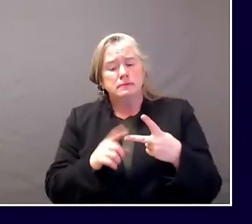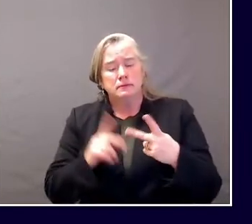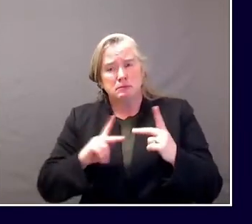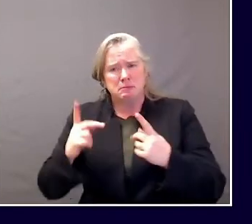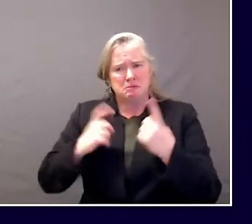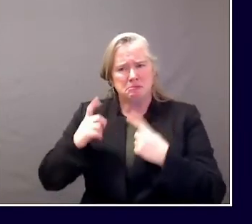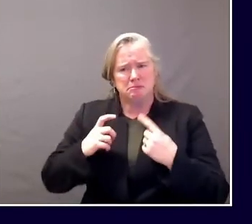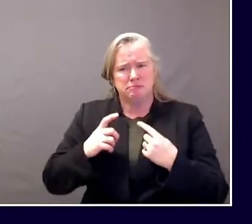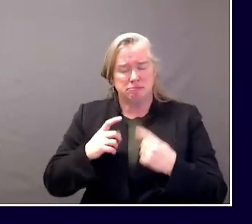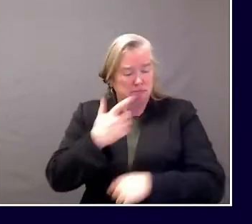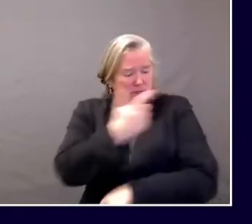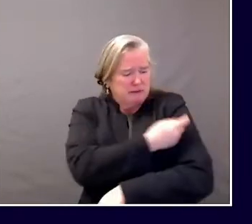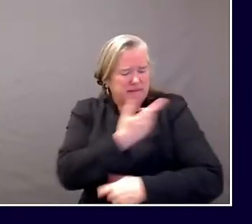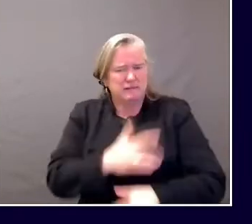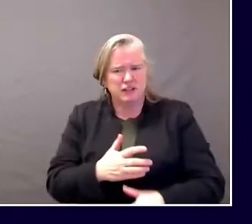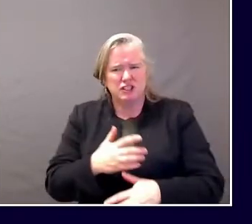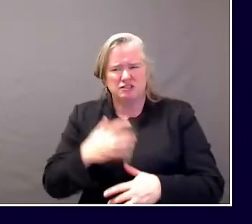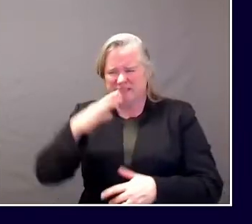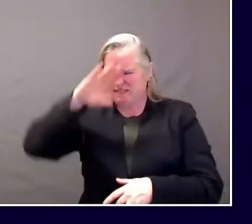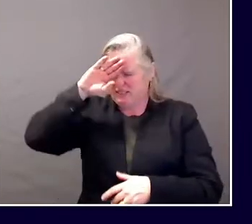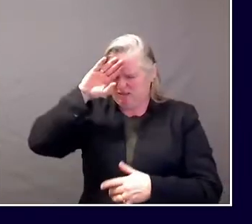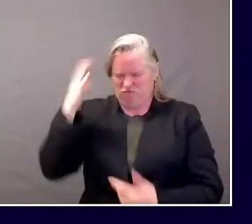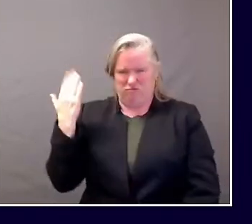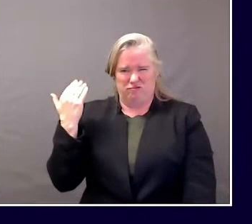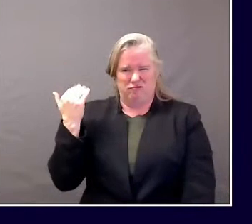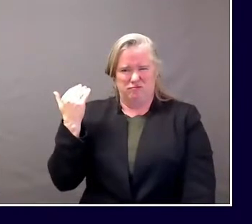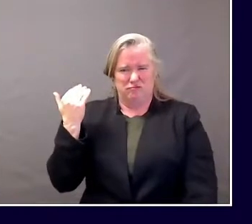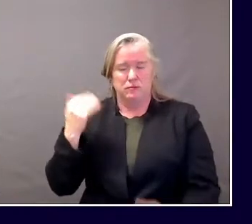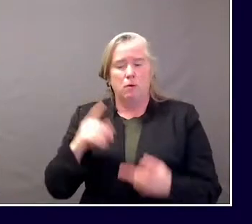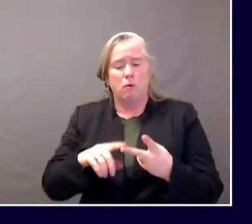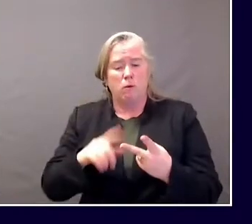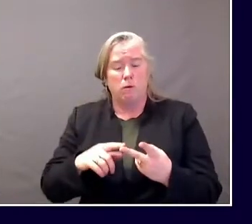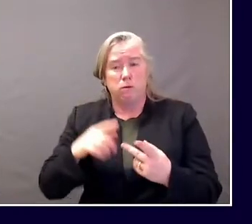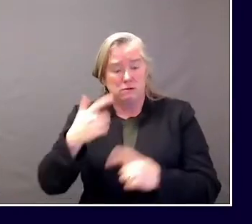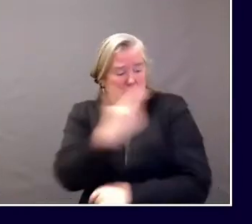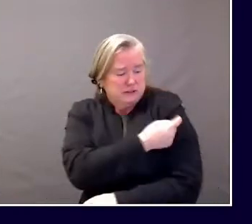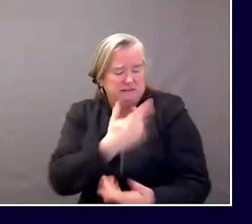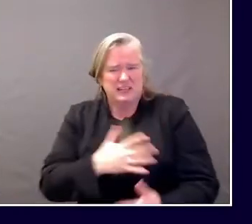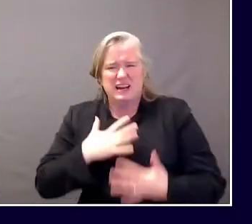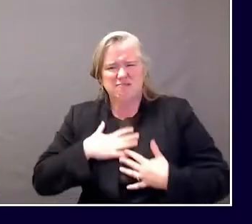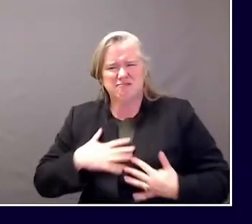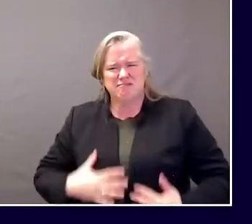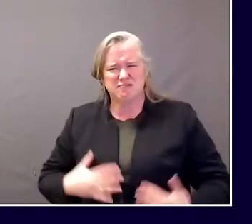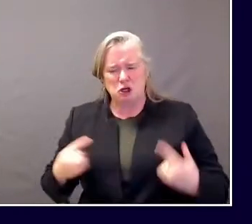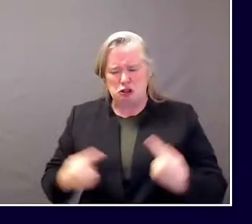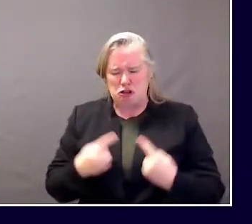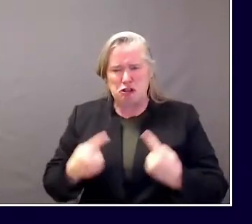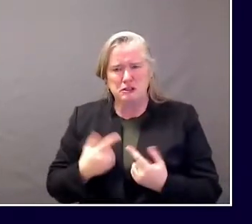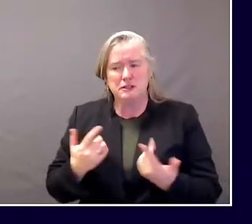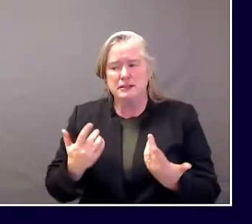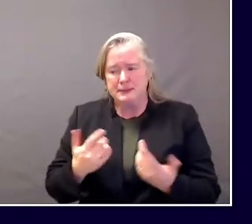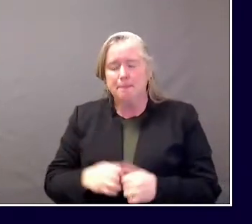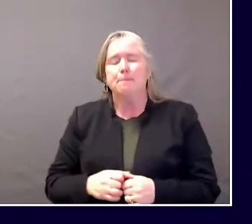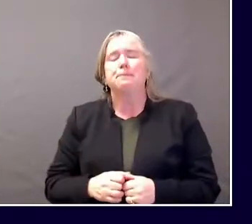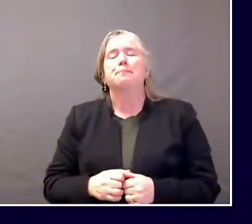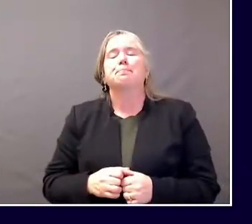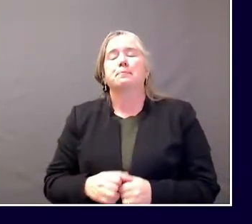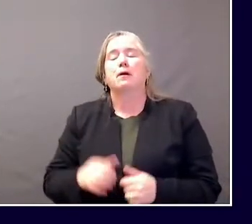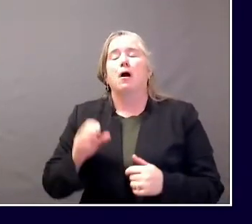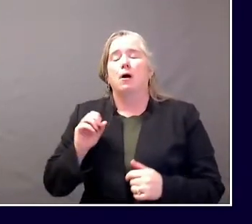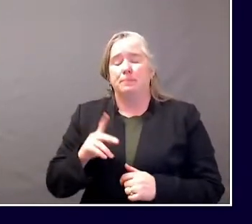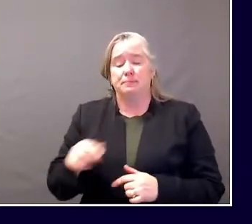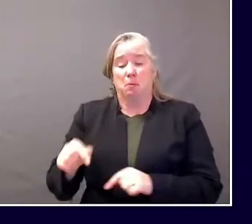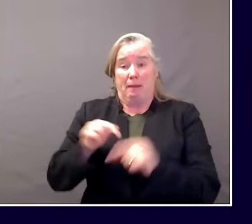have body aches after the vaccine? Well, one of the things that vaccines do is, again, help prime your